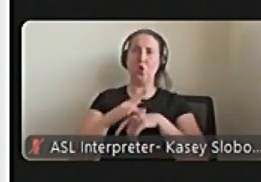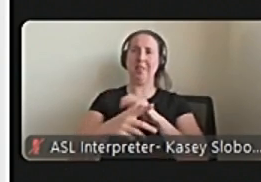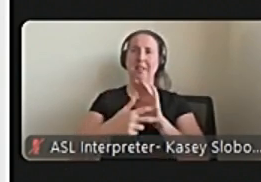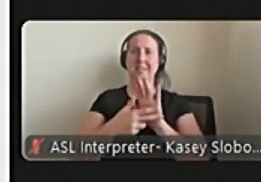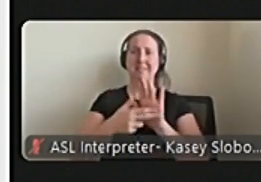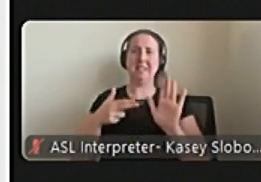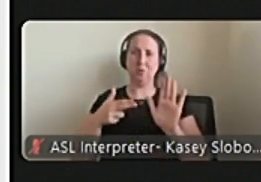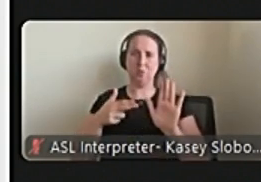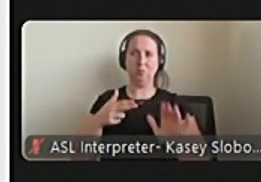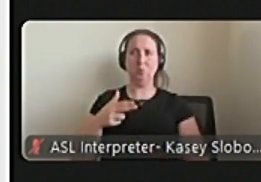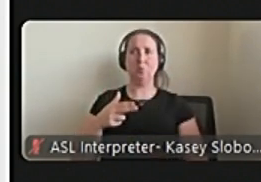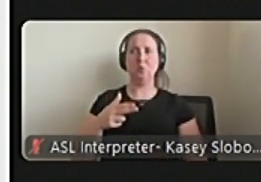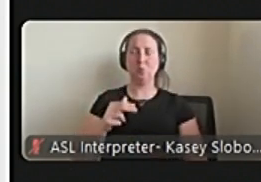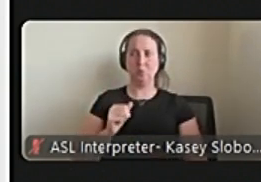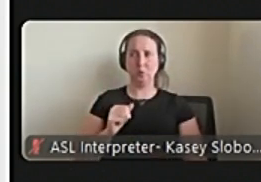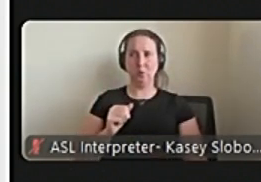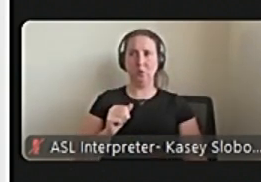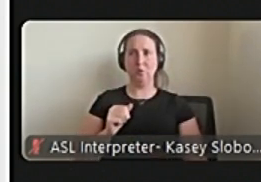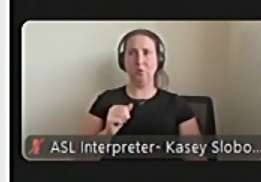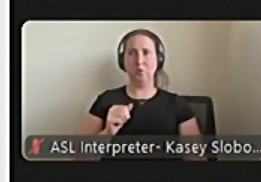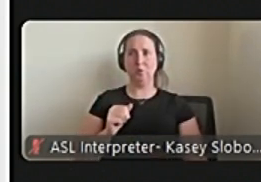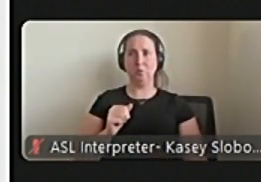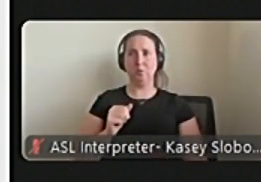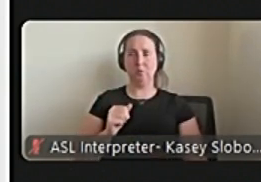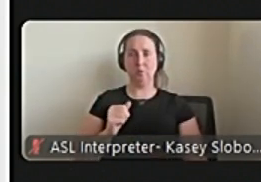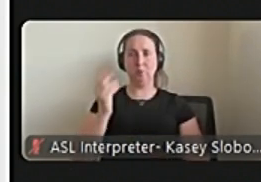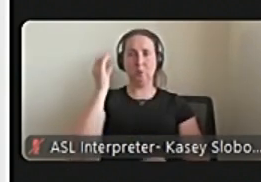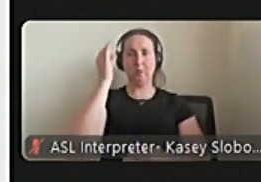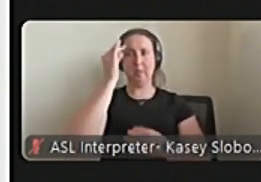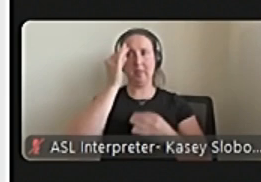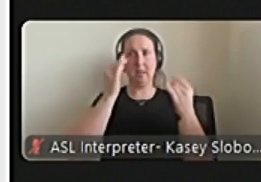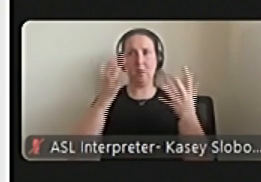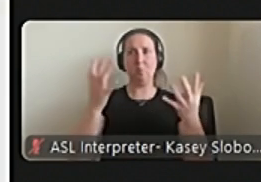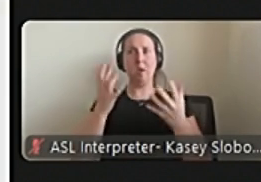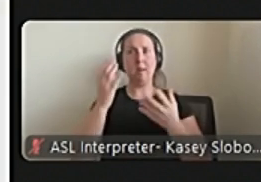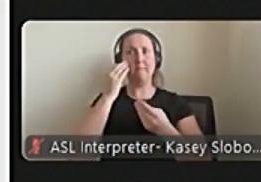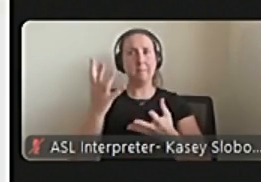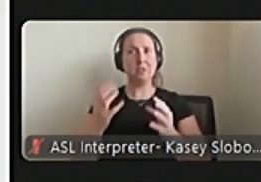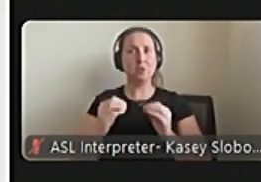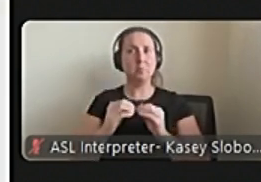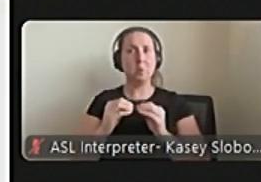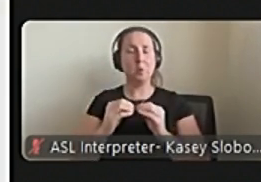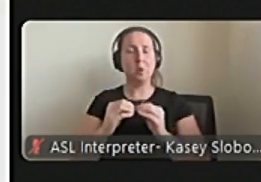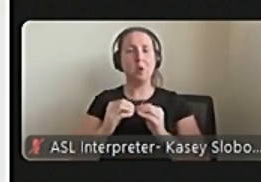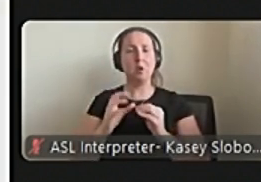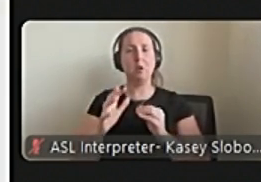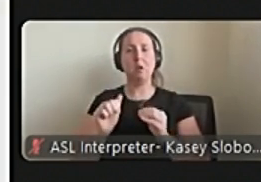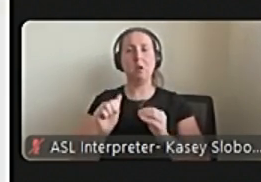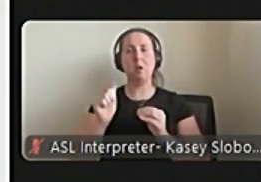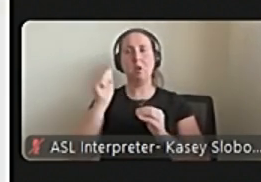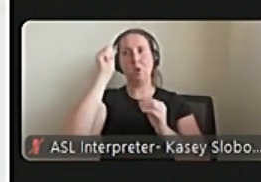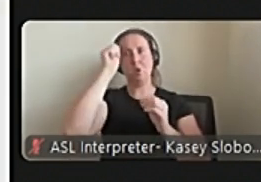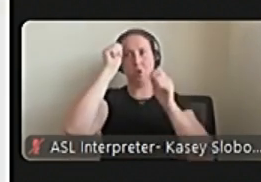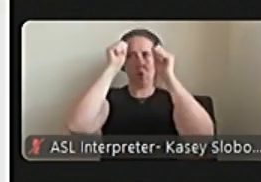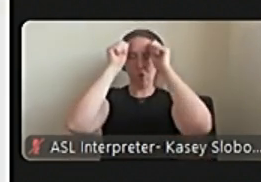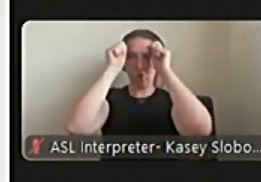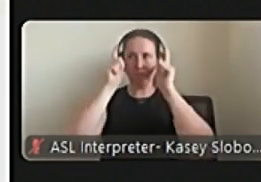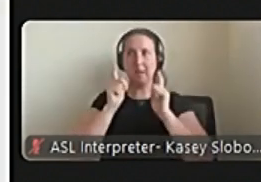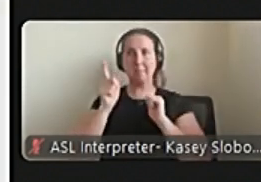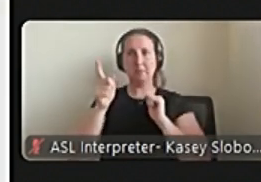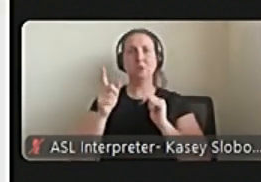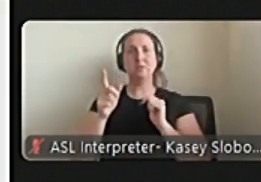is given? And things about, give me more information. You've got places, the Alzheimer's Association,